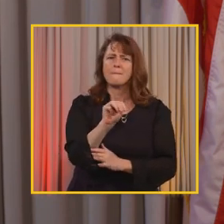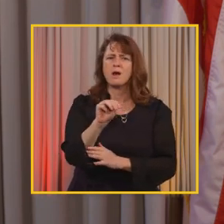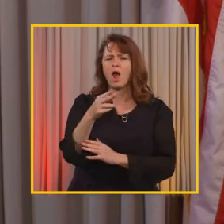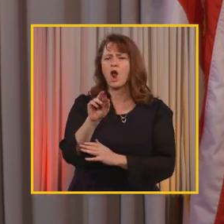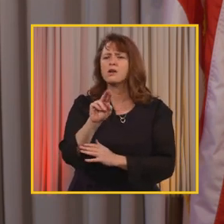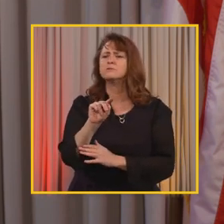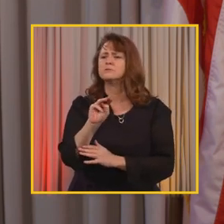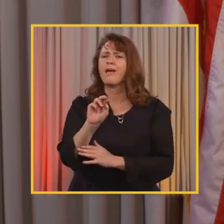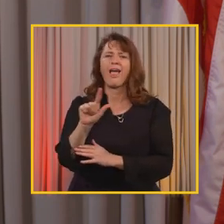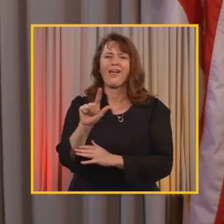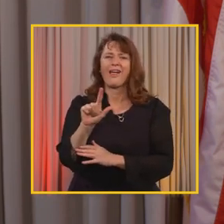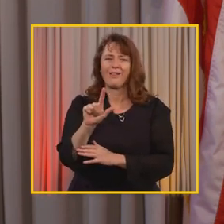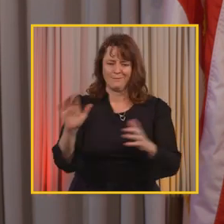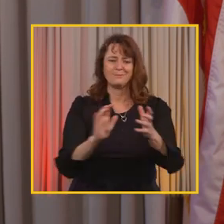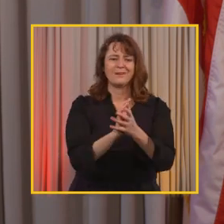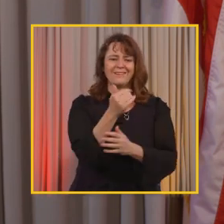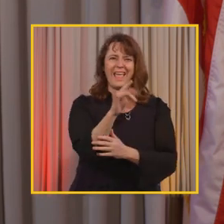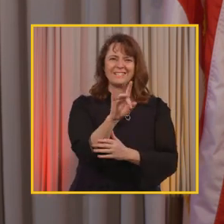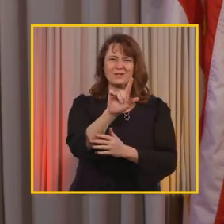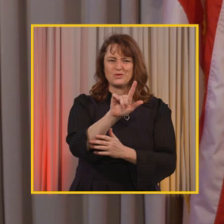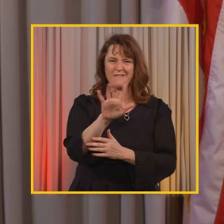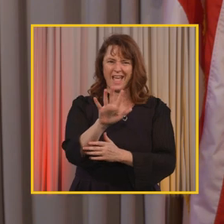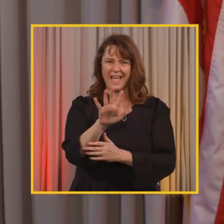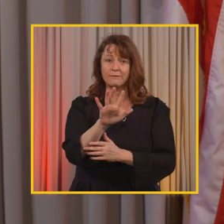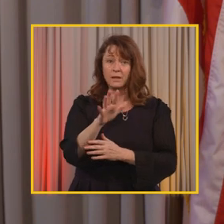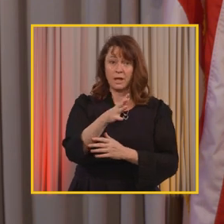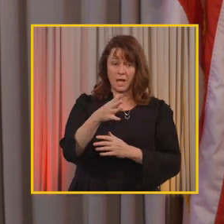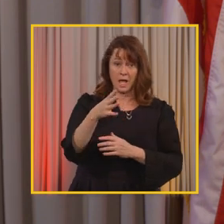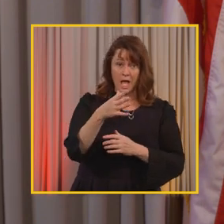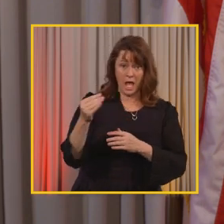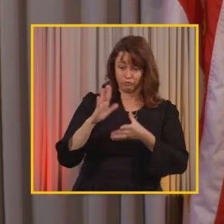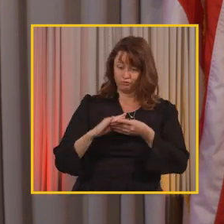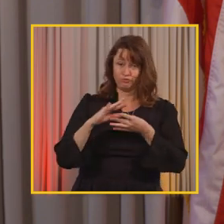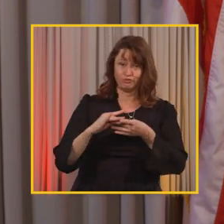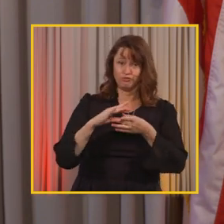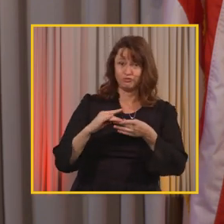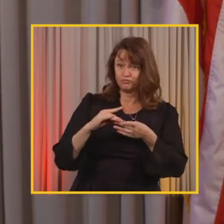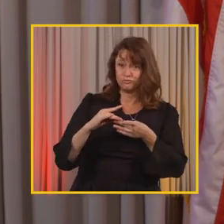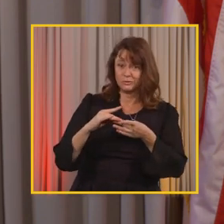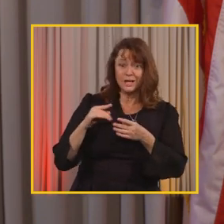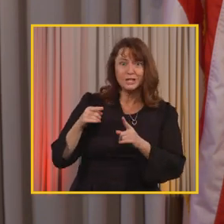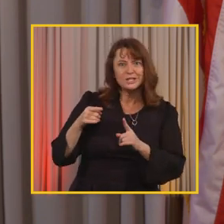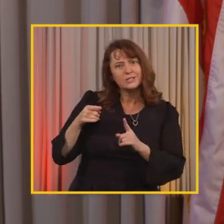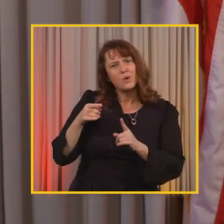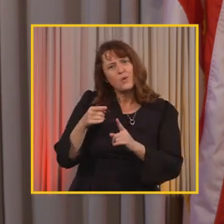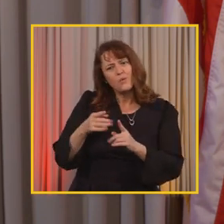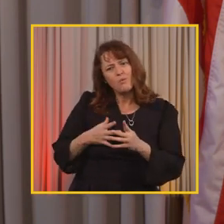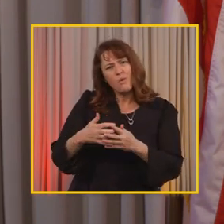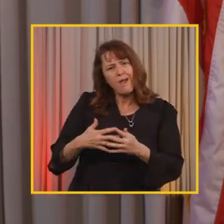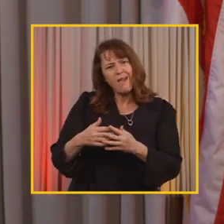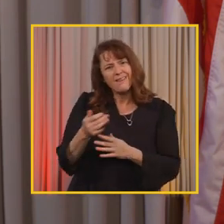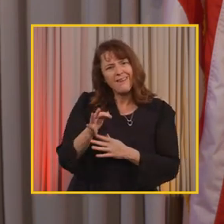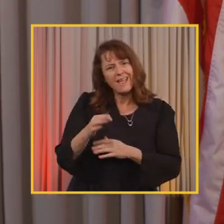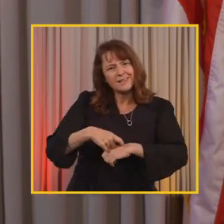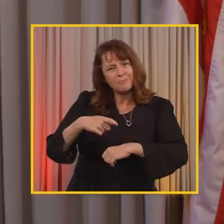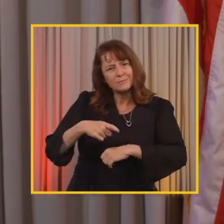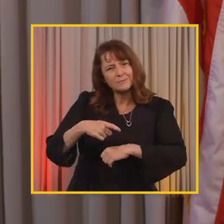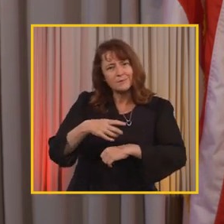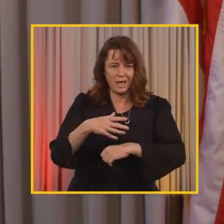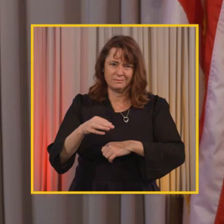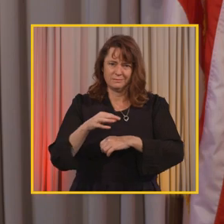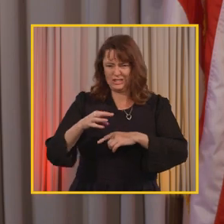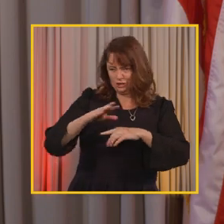Petty Hartnell were married on April 30th, 1825. And according to local records, she was pregnant 19